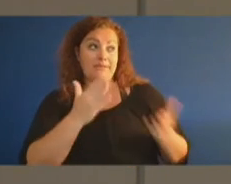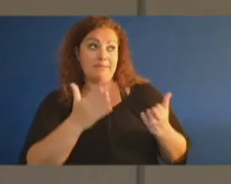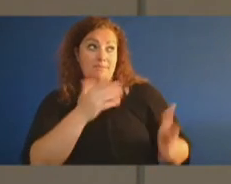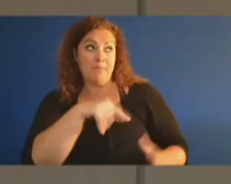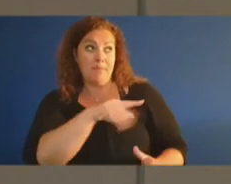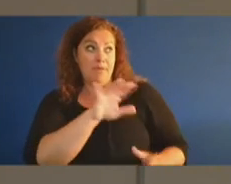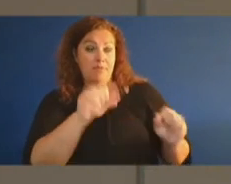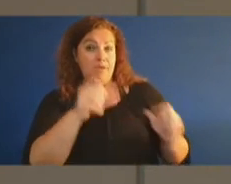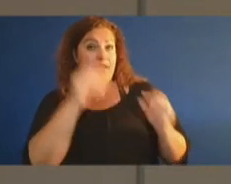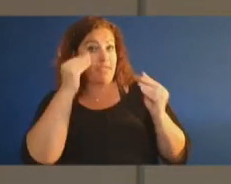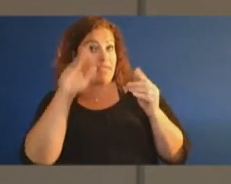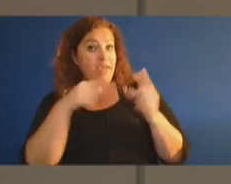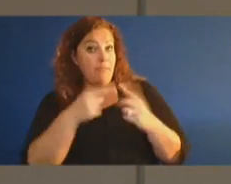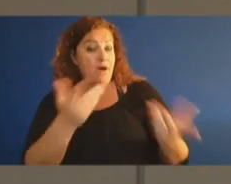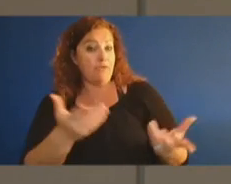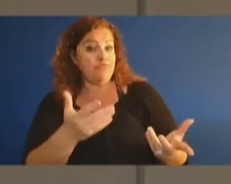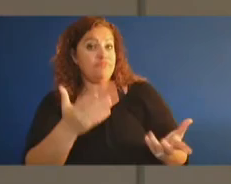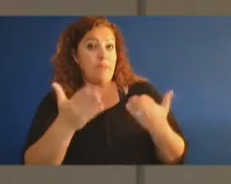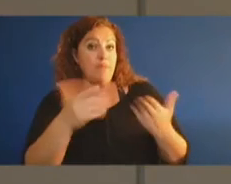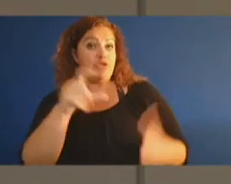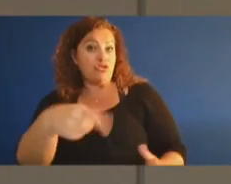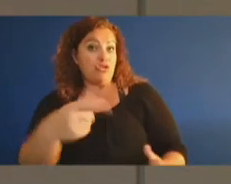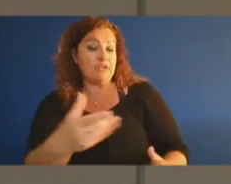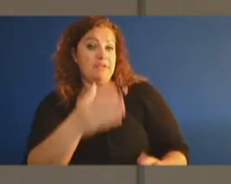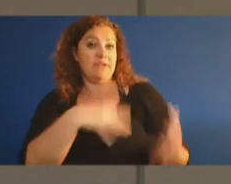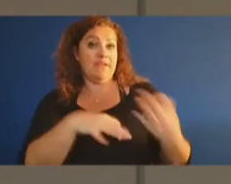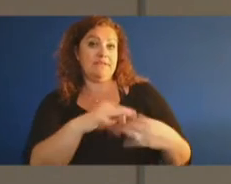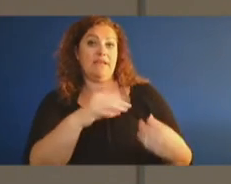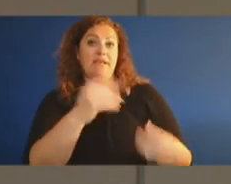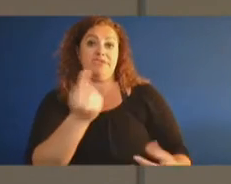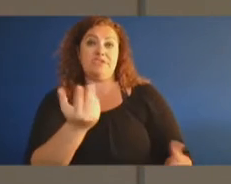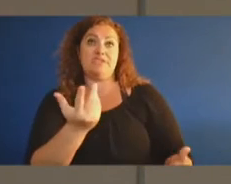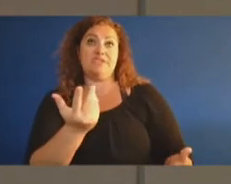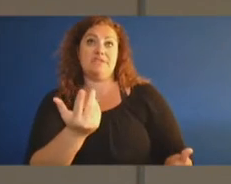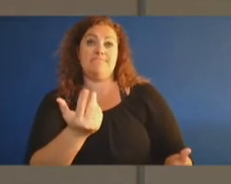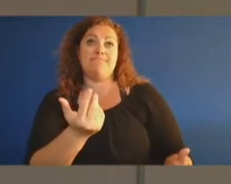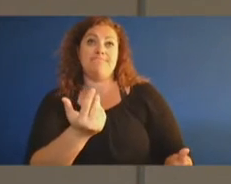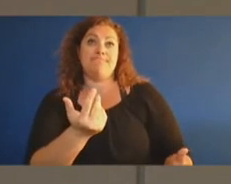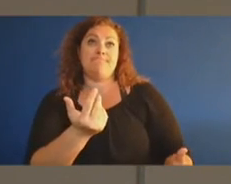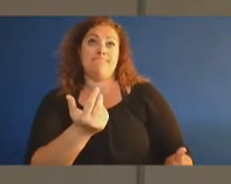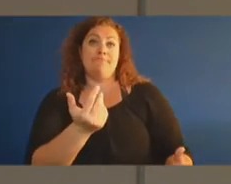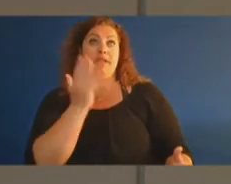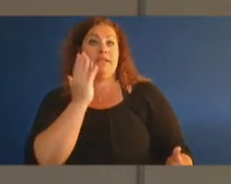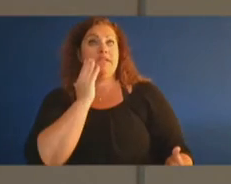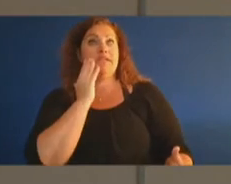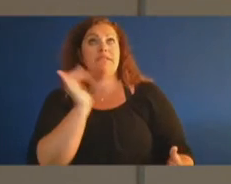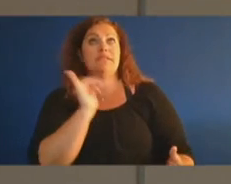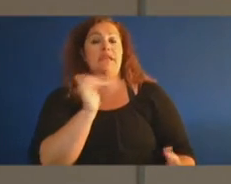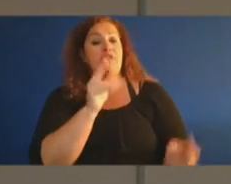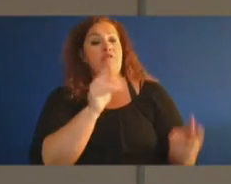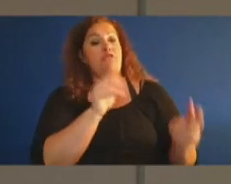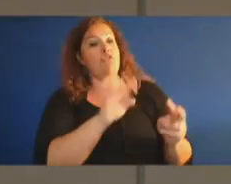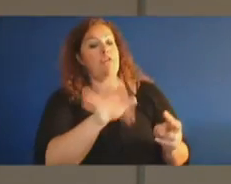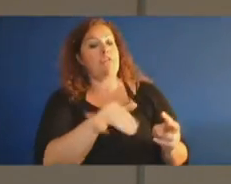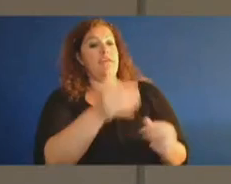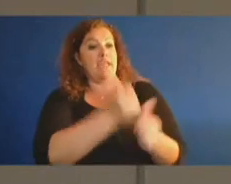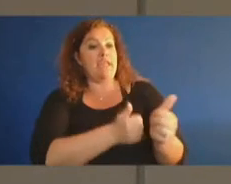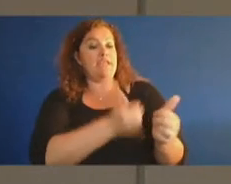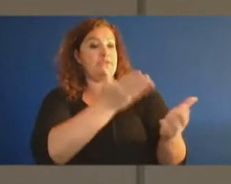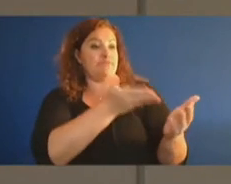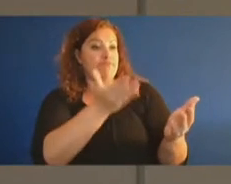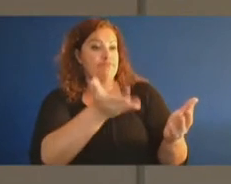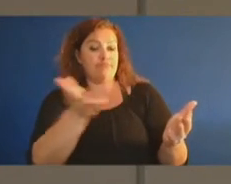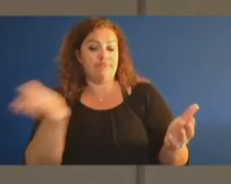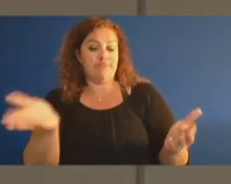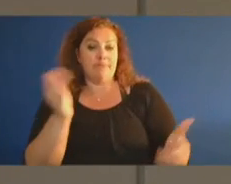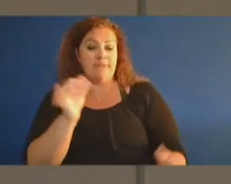consider should consider instead of just um looking at the these you know one by one if we we need to take a